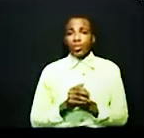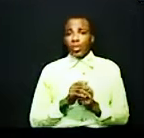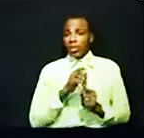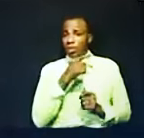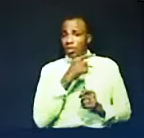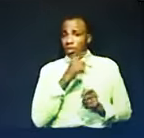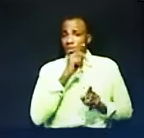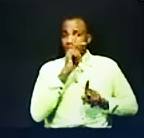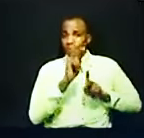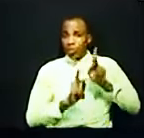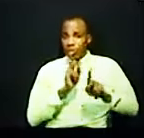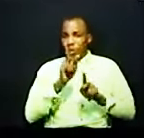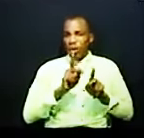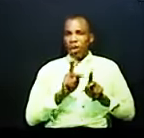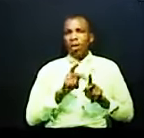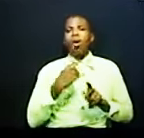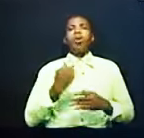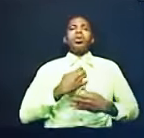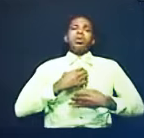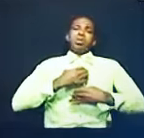godliness.